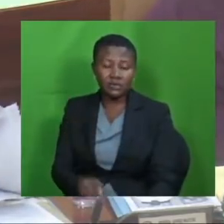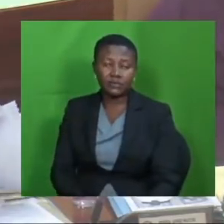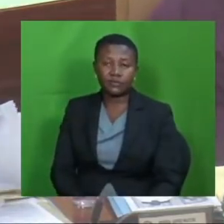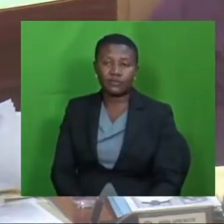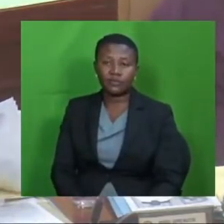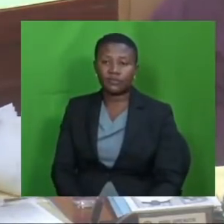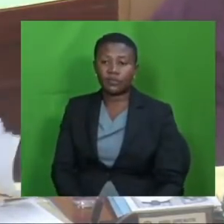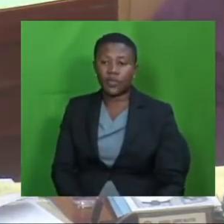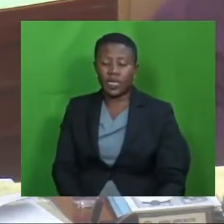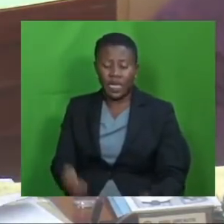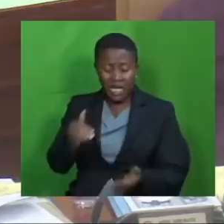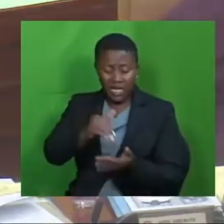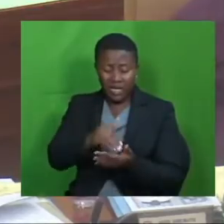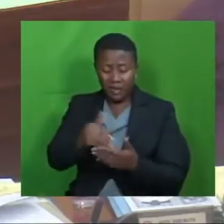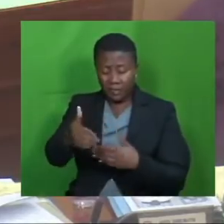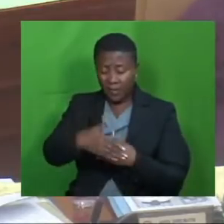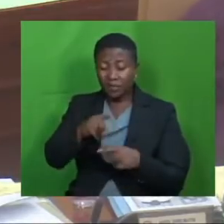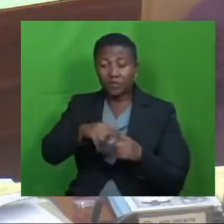to the